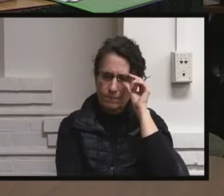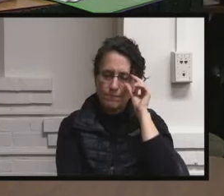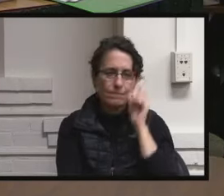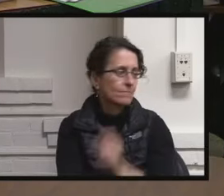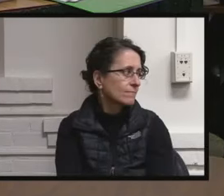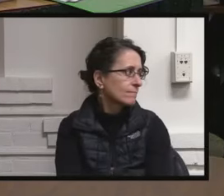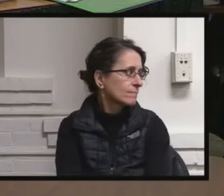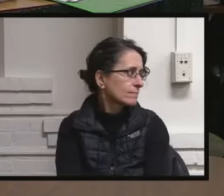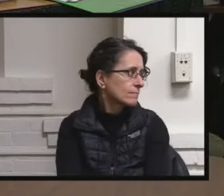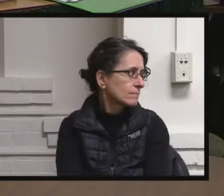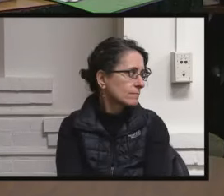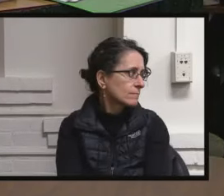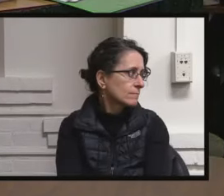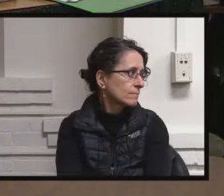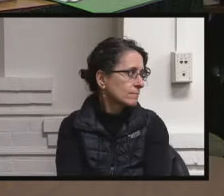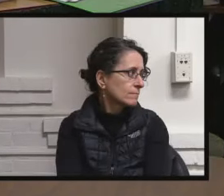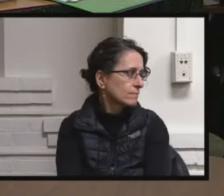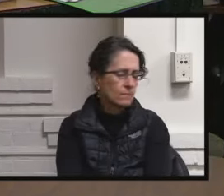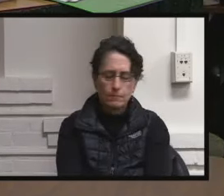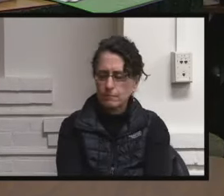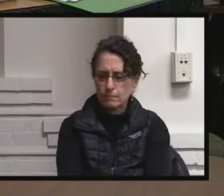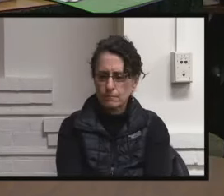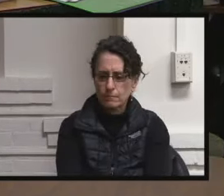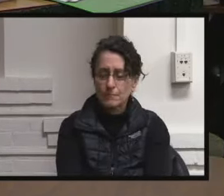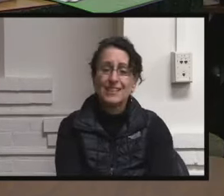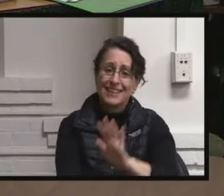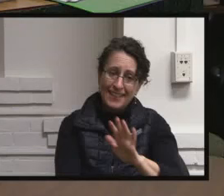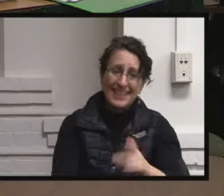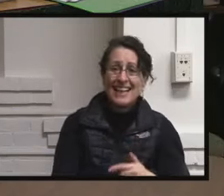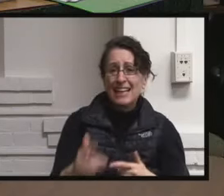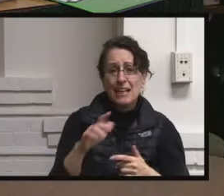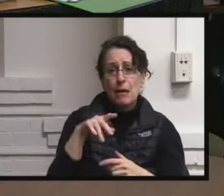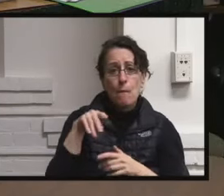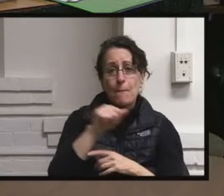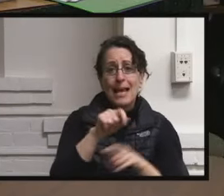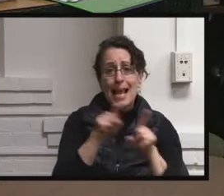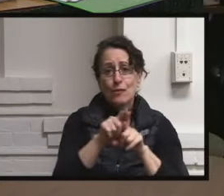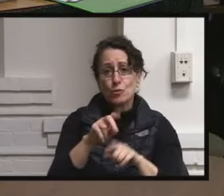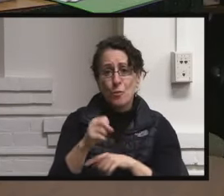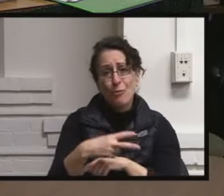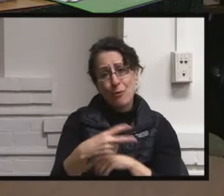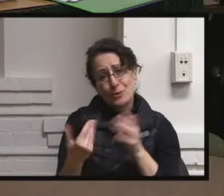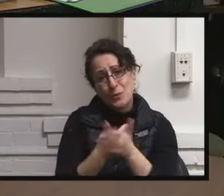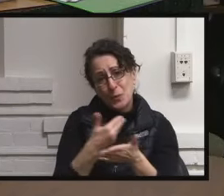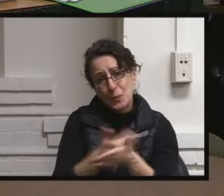because we have just shifted people over to pay-as-you-throw, I think it's